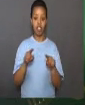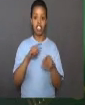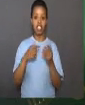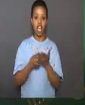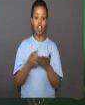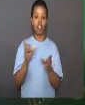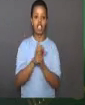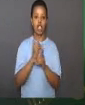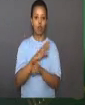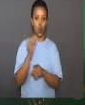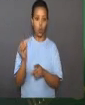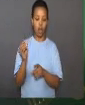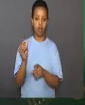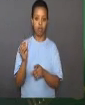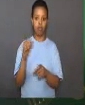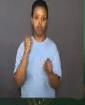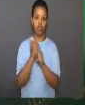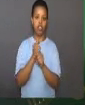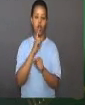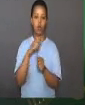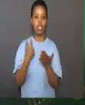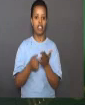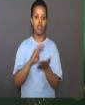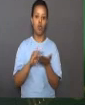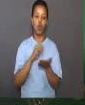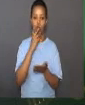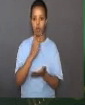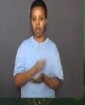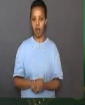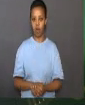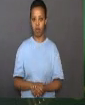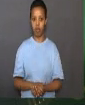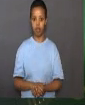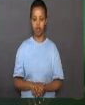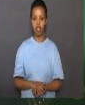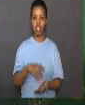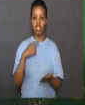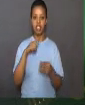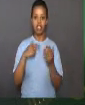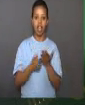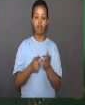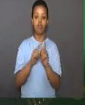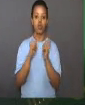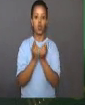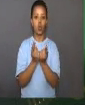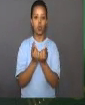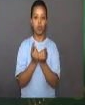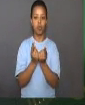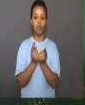and function of these molecules. We will learn about groups